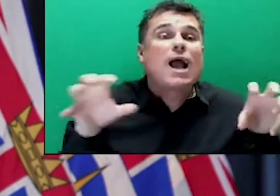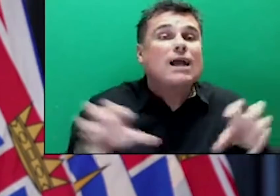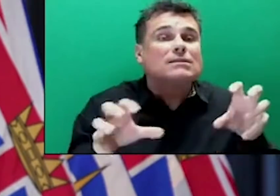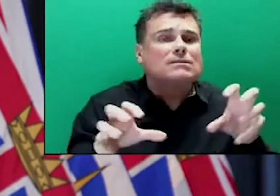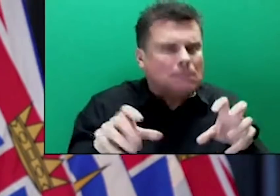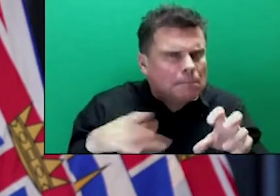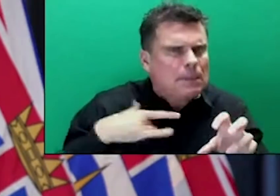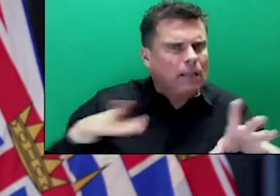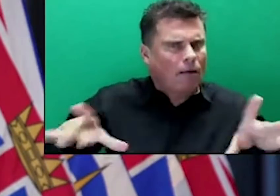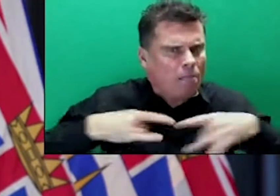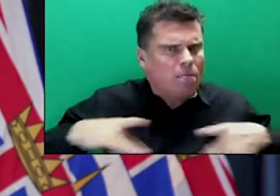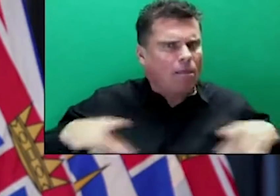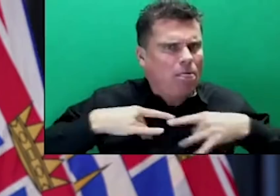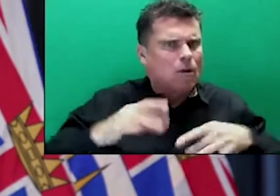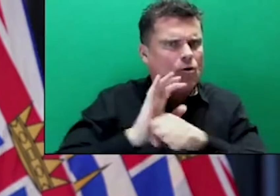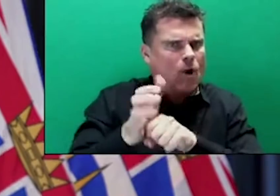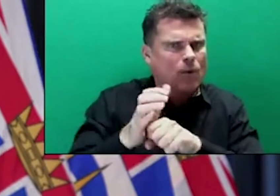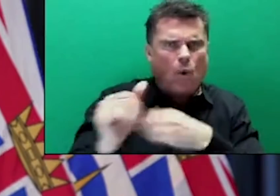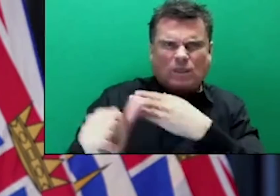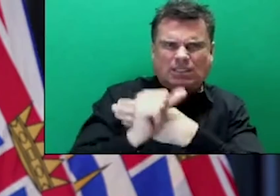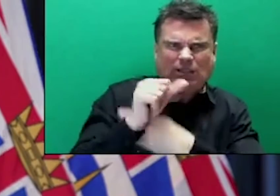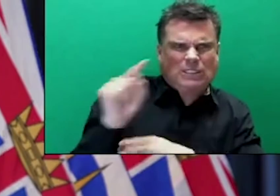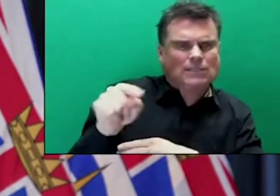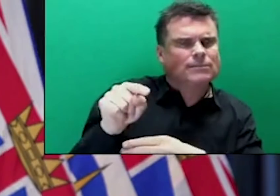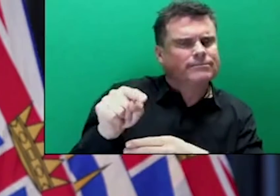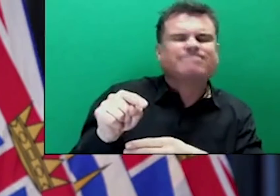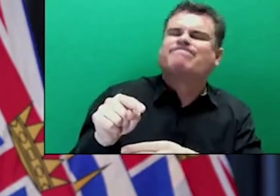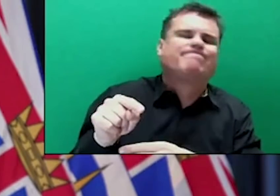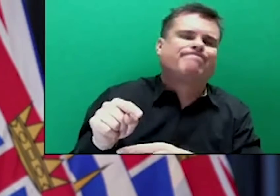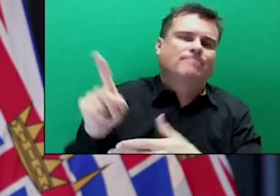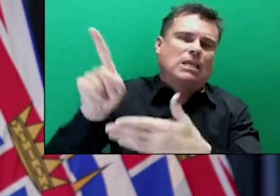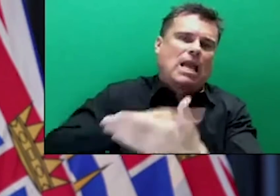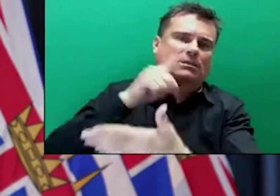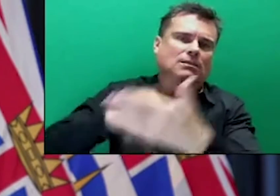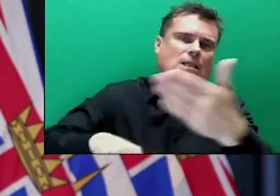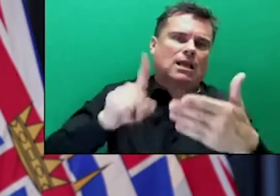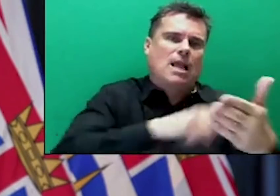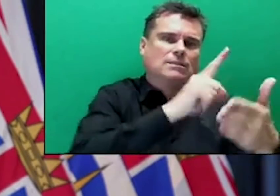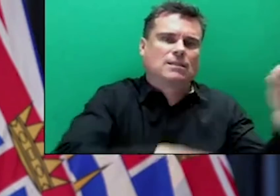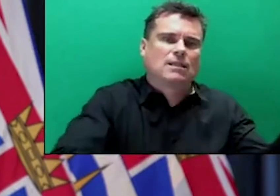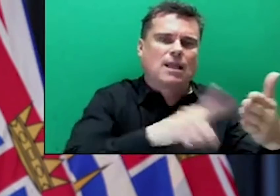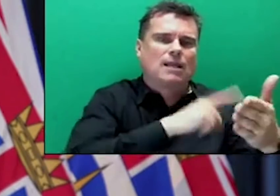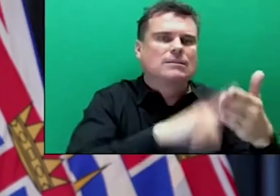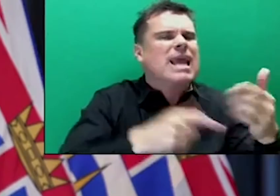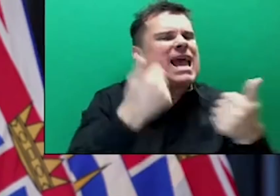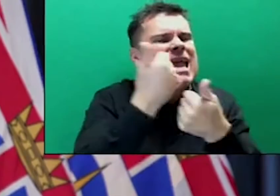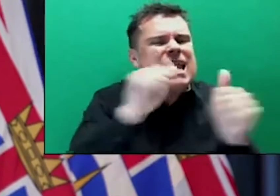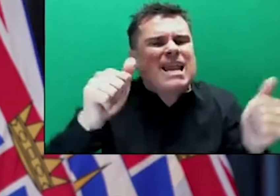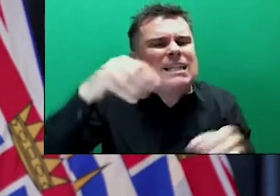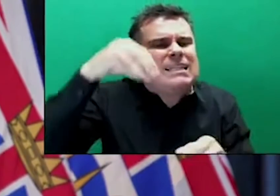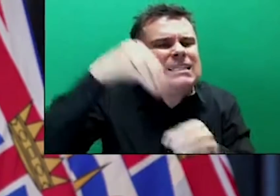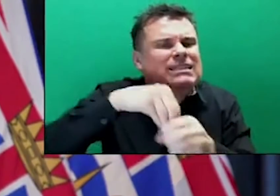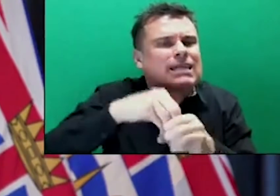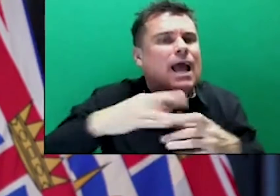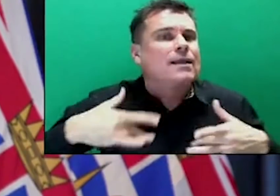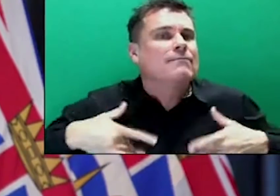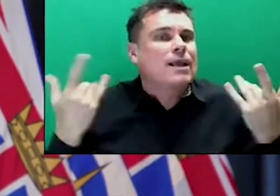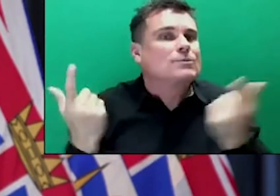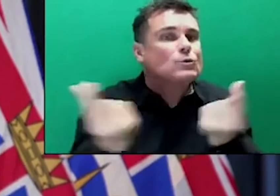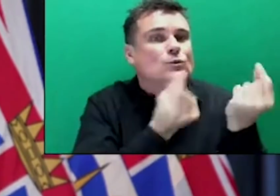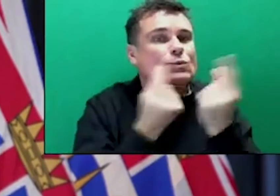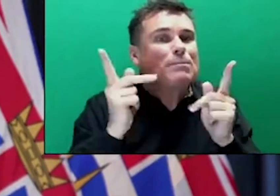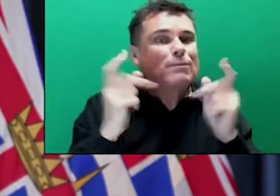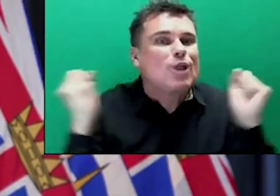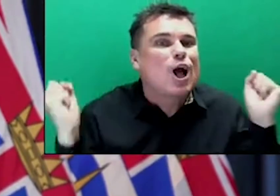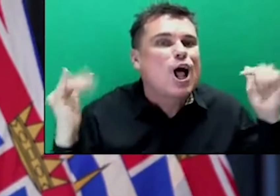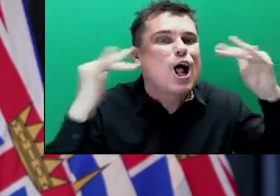transmission, including being inside, being in crowded places, having poor ventilation, etc. Today,